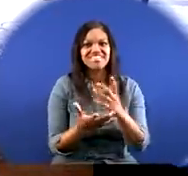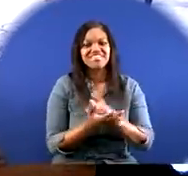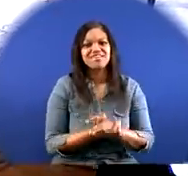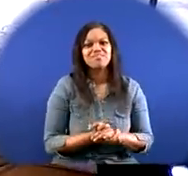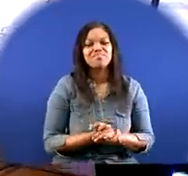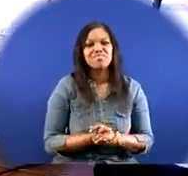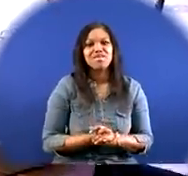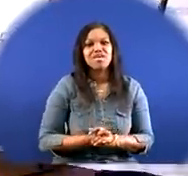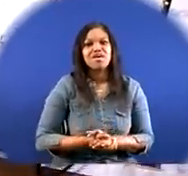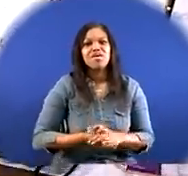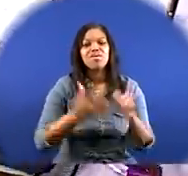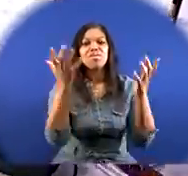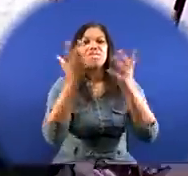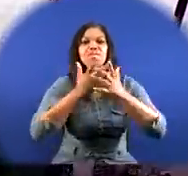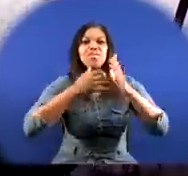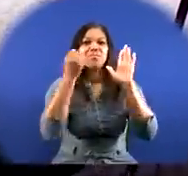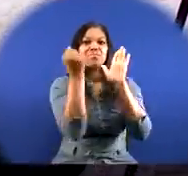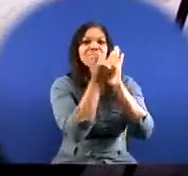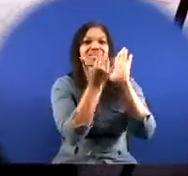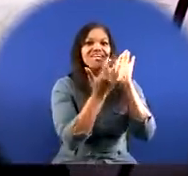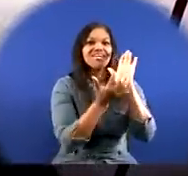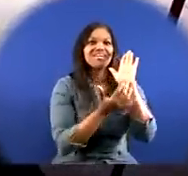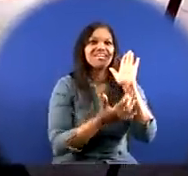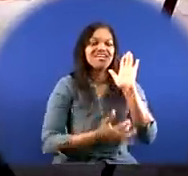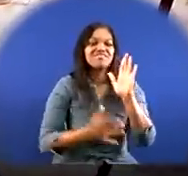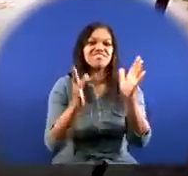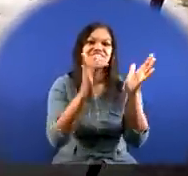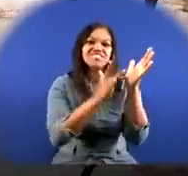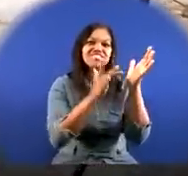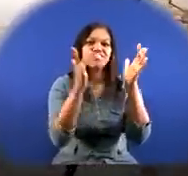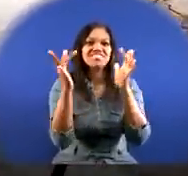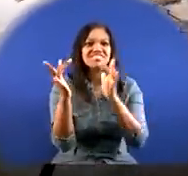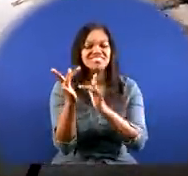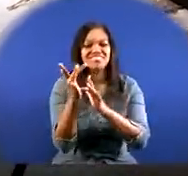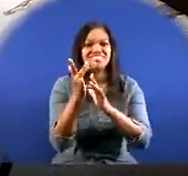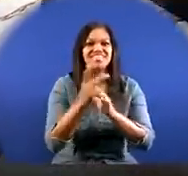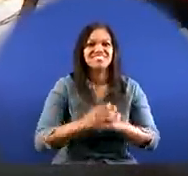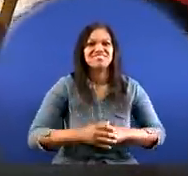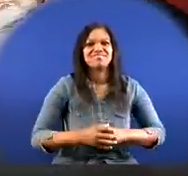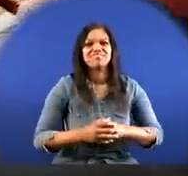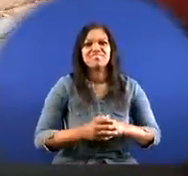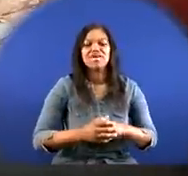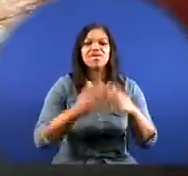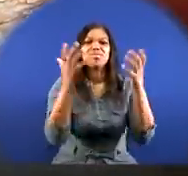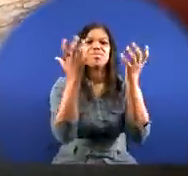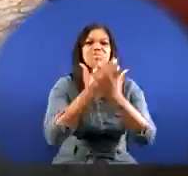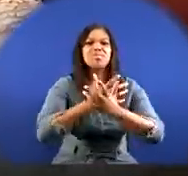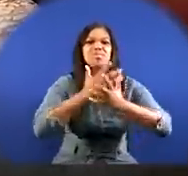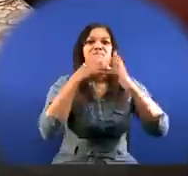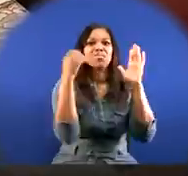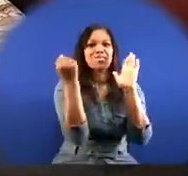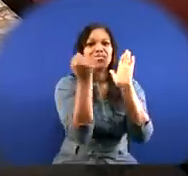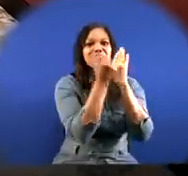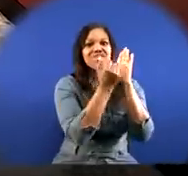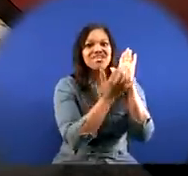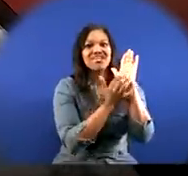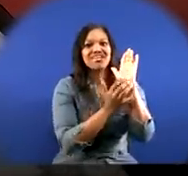Oh, the blood, oh, the blood of Jesus. Sing it, oh.